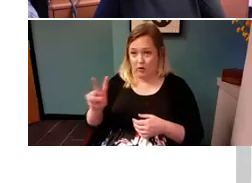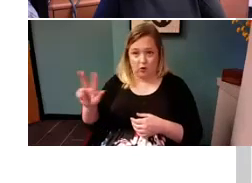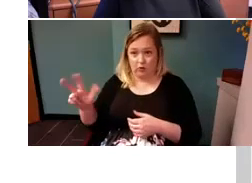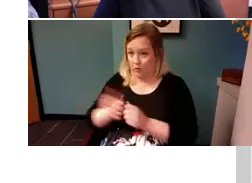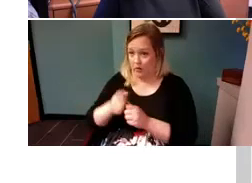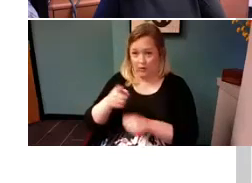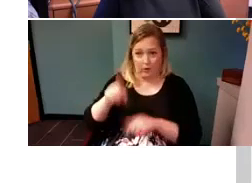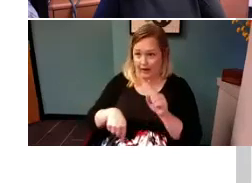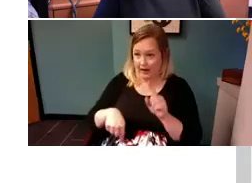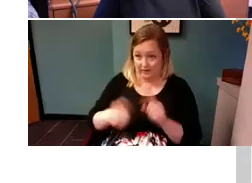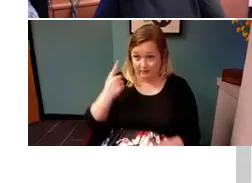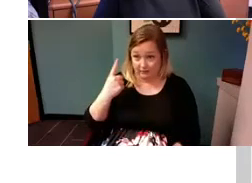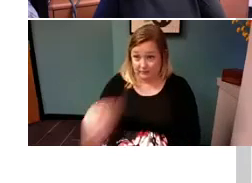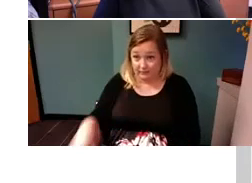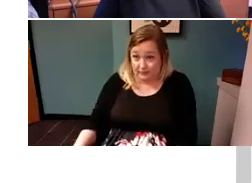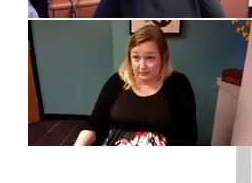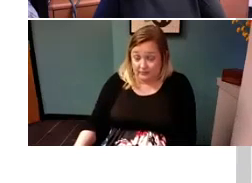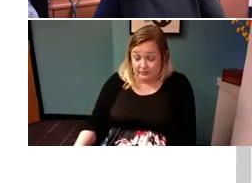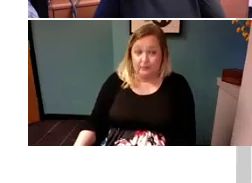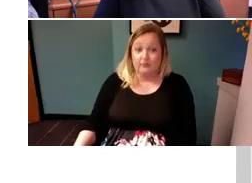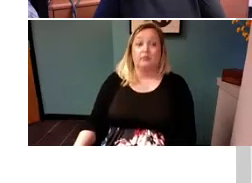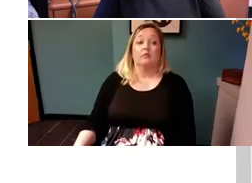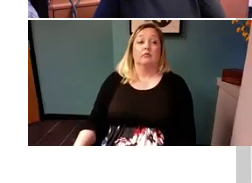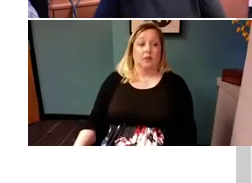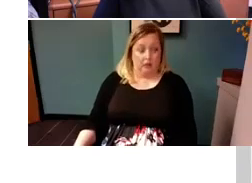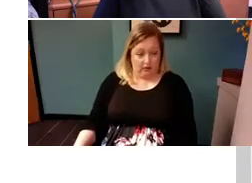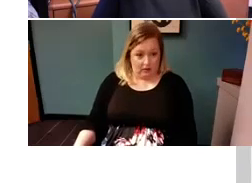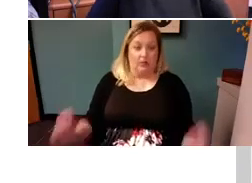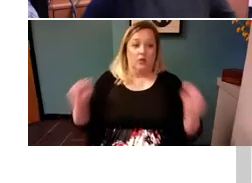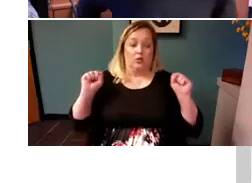Right? Perfect. So now